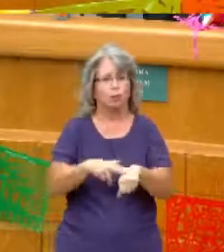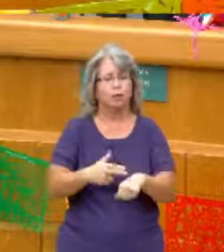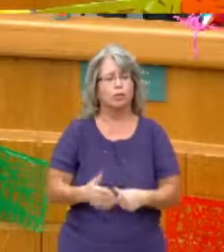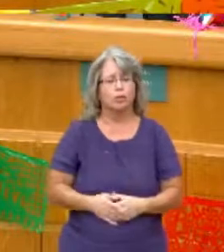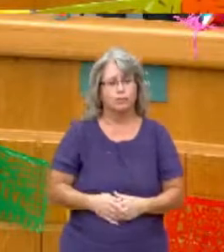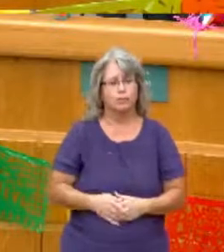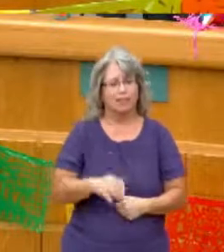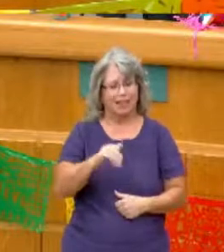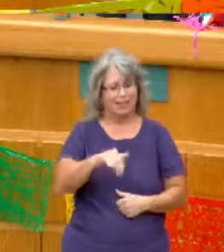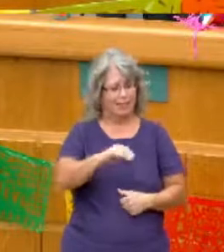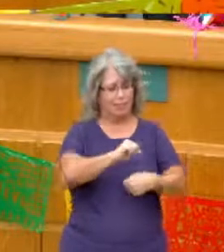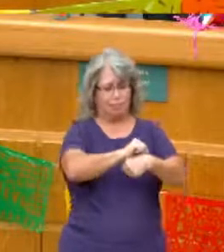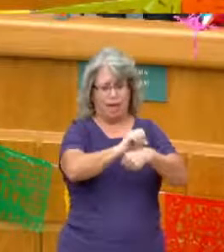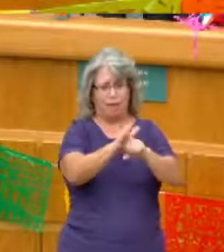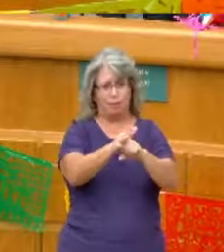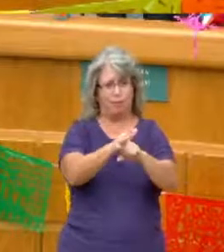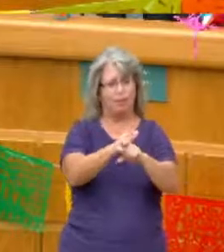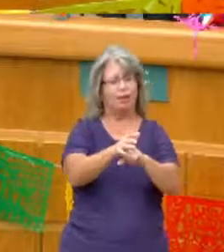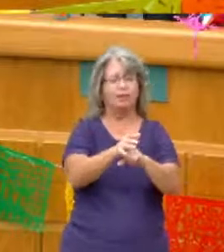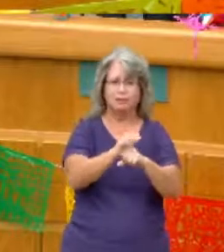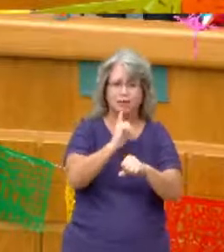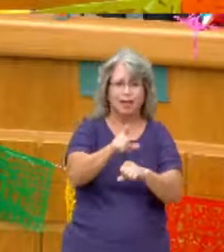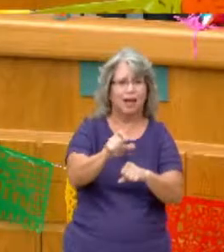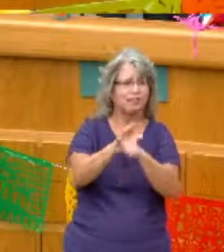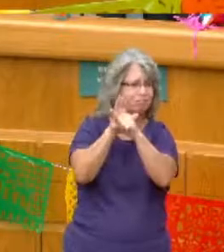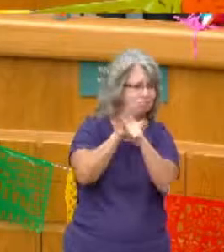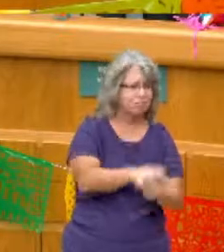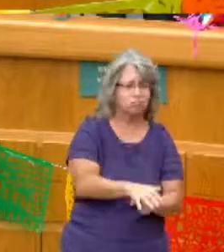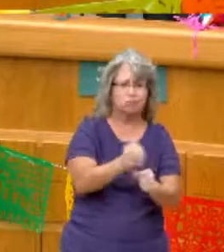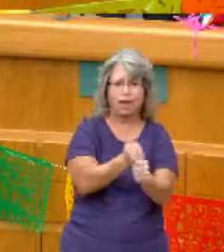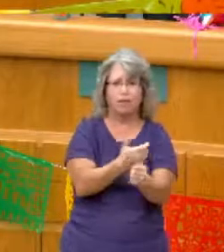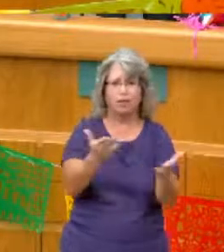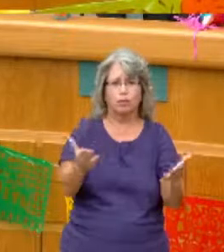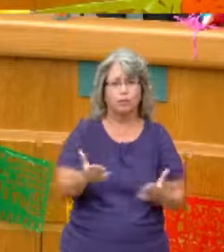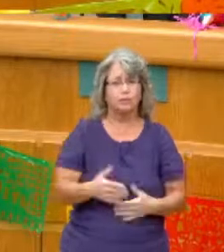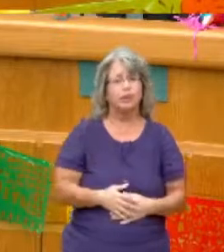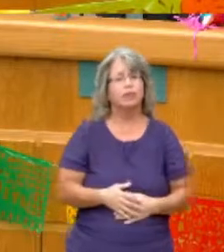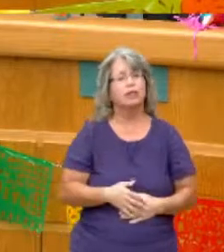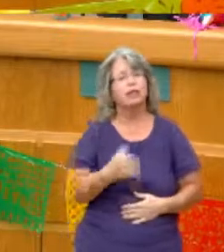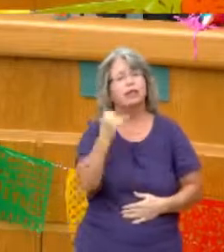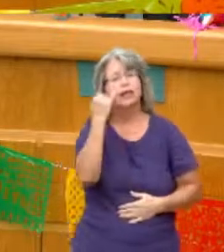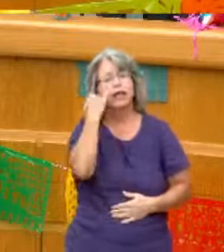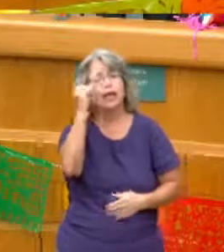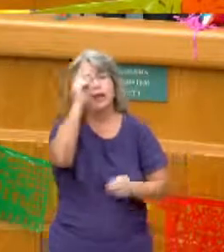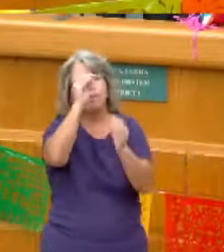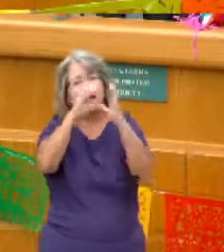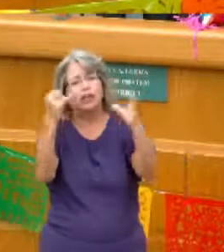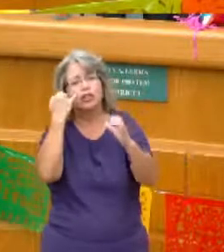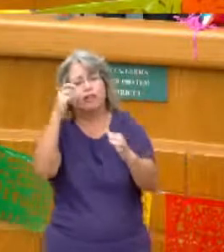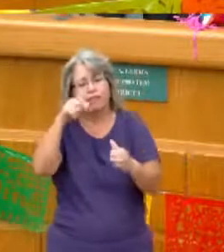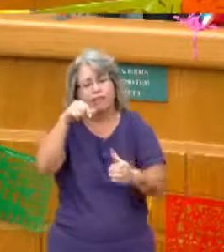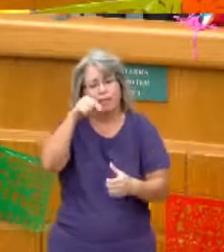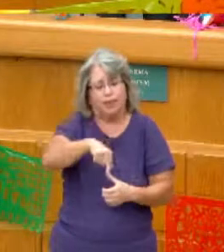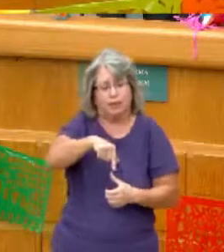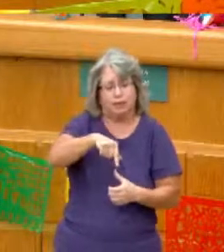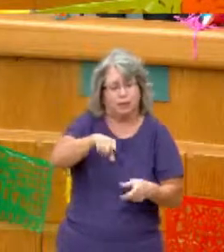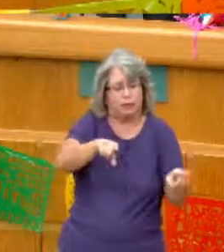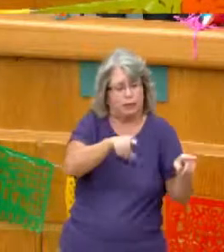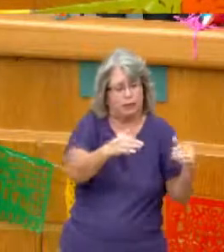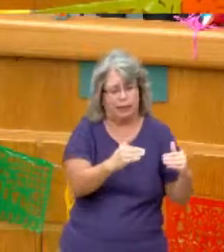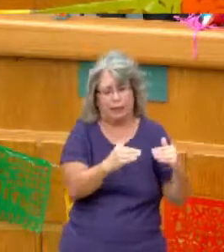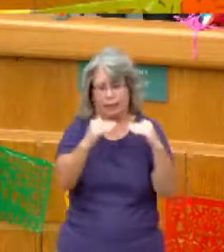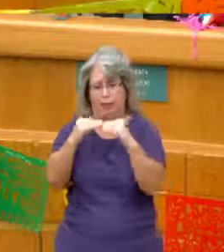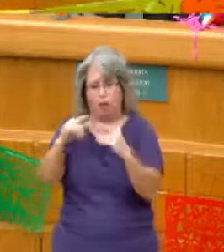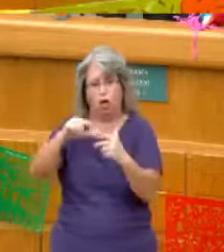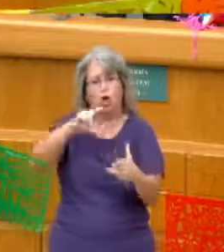If this was a hurricane, we would all be helping each other to stay safe. Let's find that same sense of